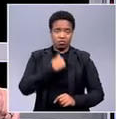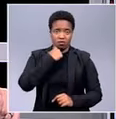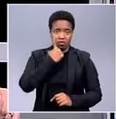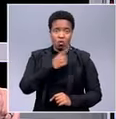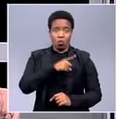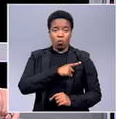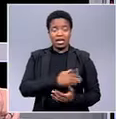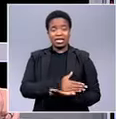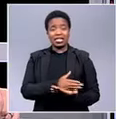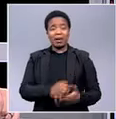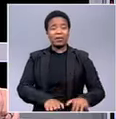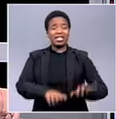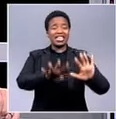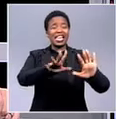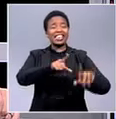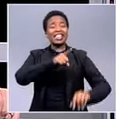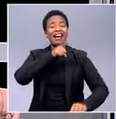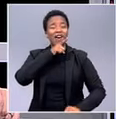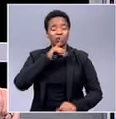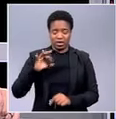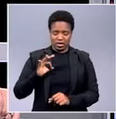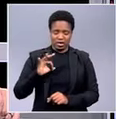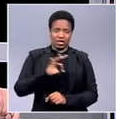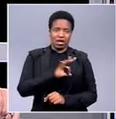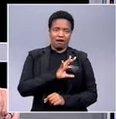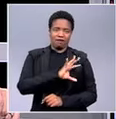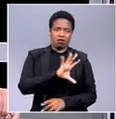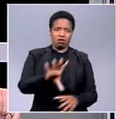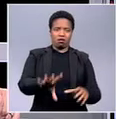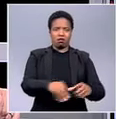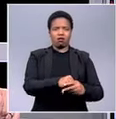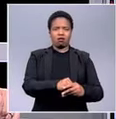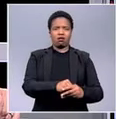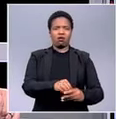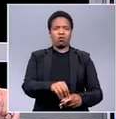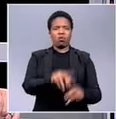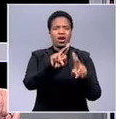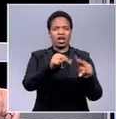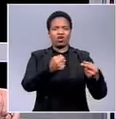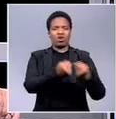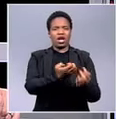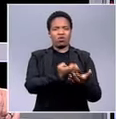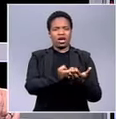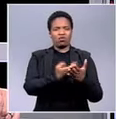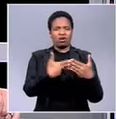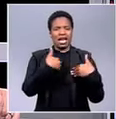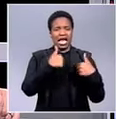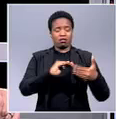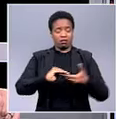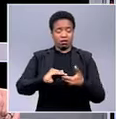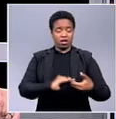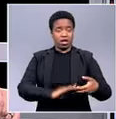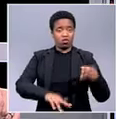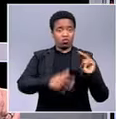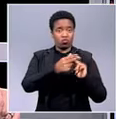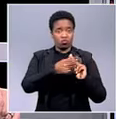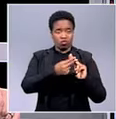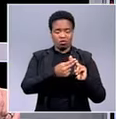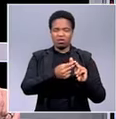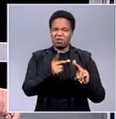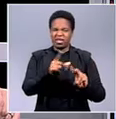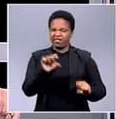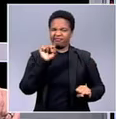some 10,000 workers affiliated to the National Education, Health and Allied Workers Union and the Public Servants